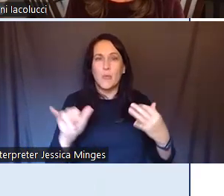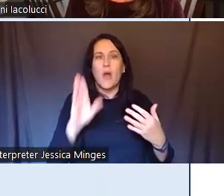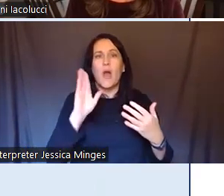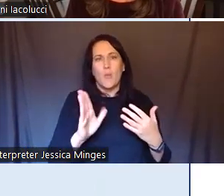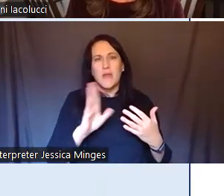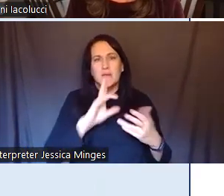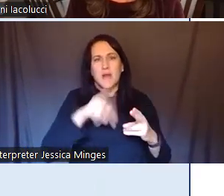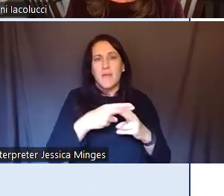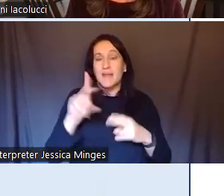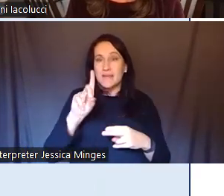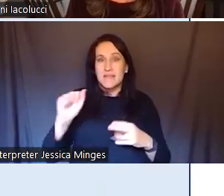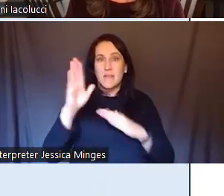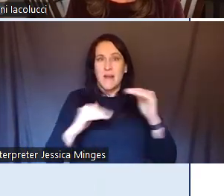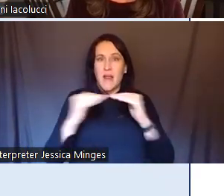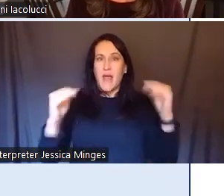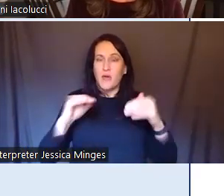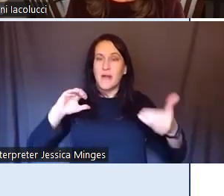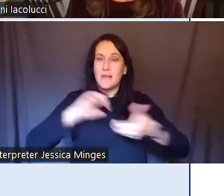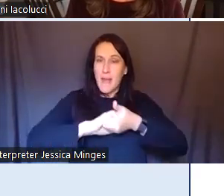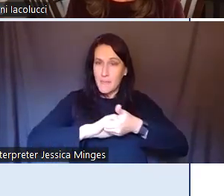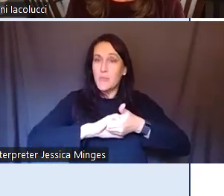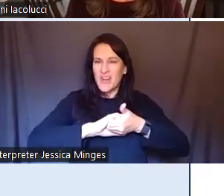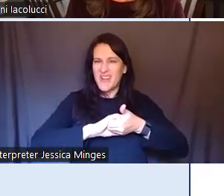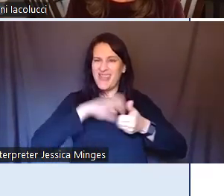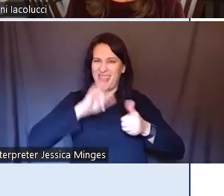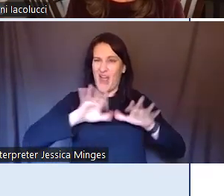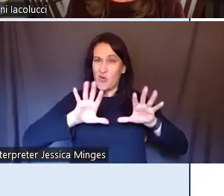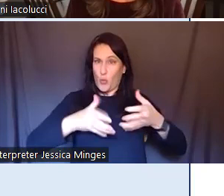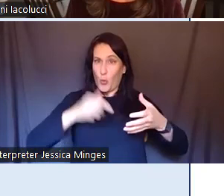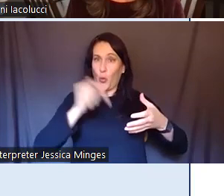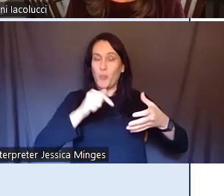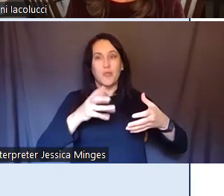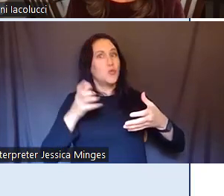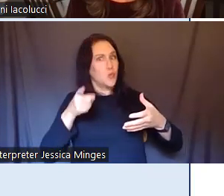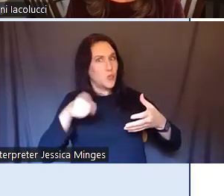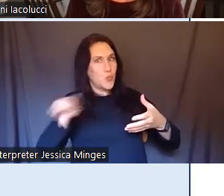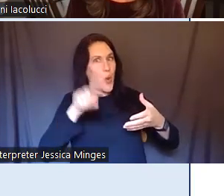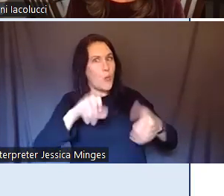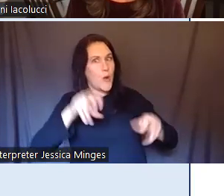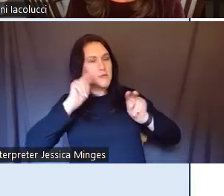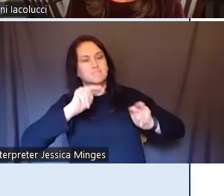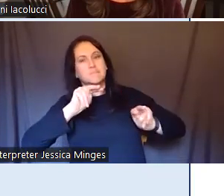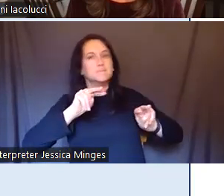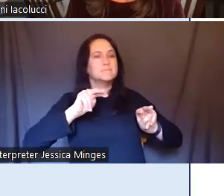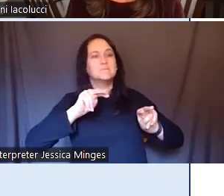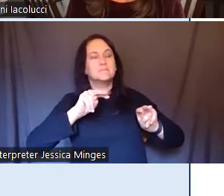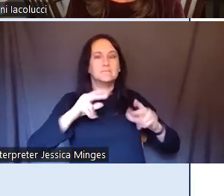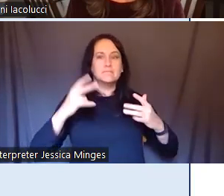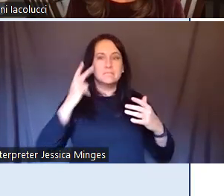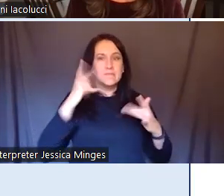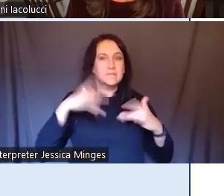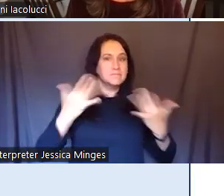the Disability Equity Collaborative, because it's a group that you want to keep your eye on. They work out of University